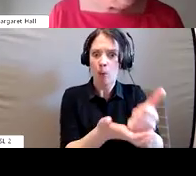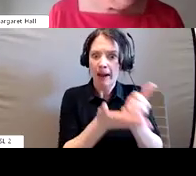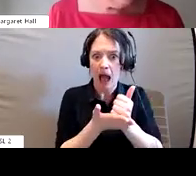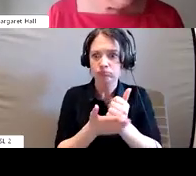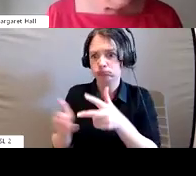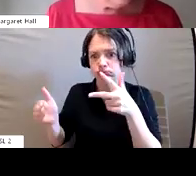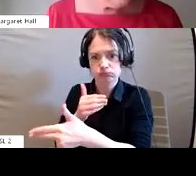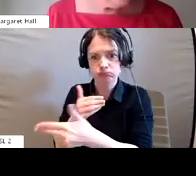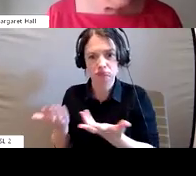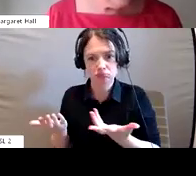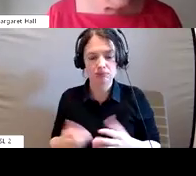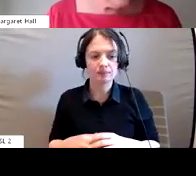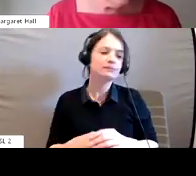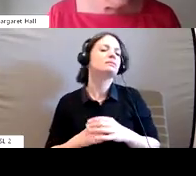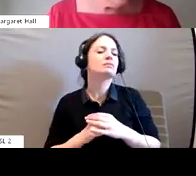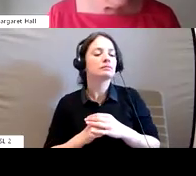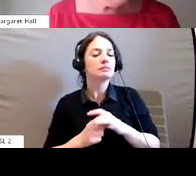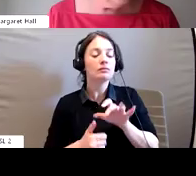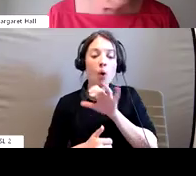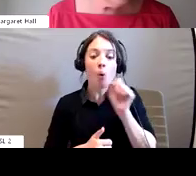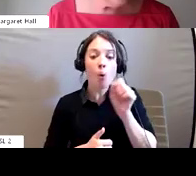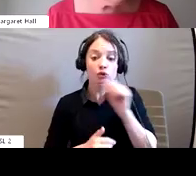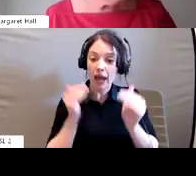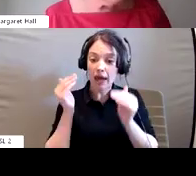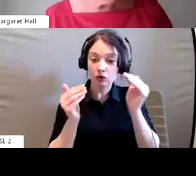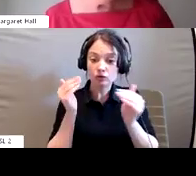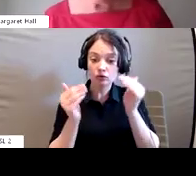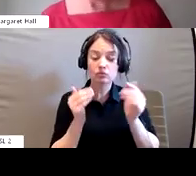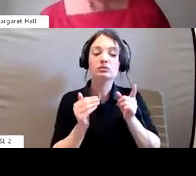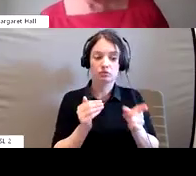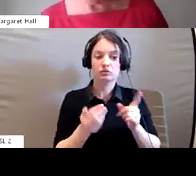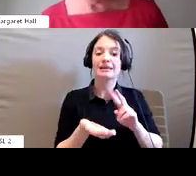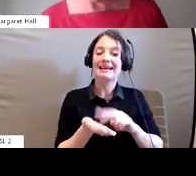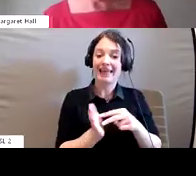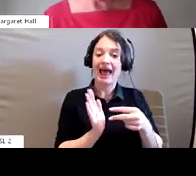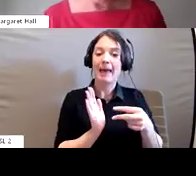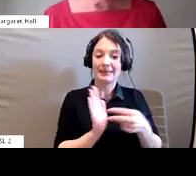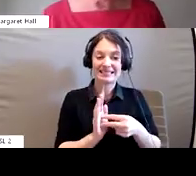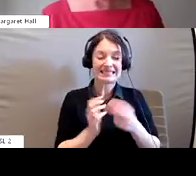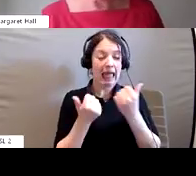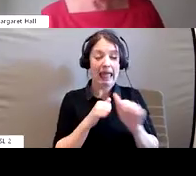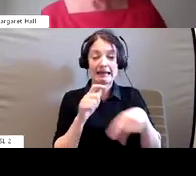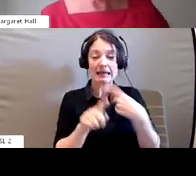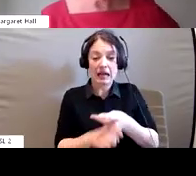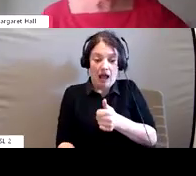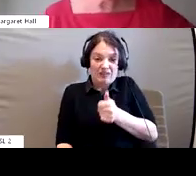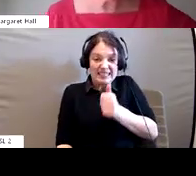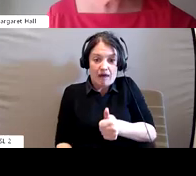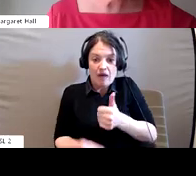So for older adults, especially, isolation makes unilateral self-help extremely unlikely.